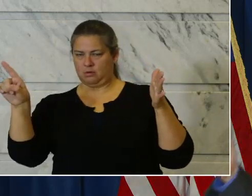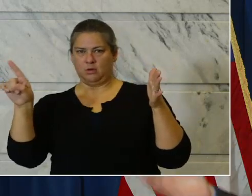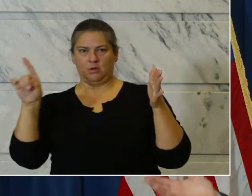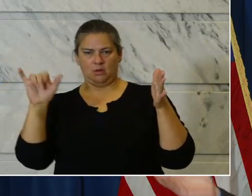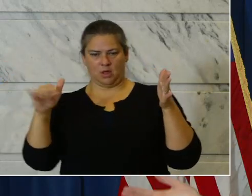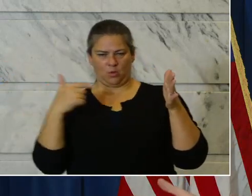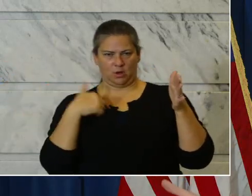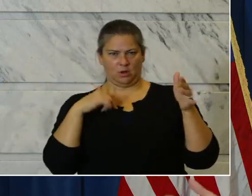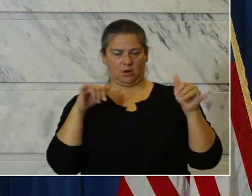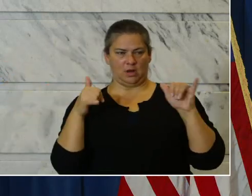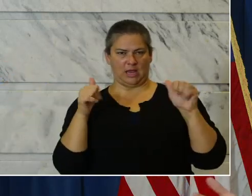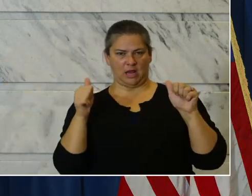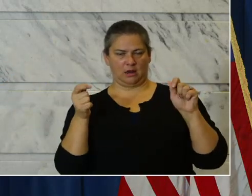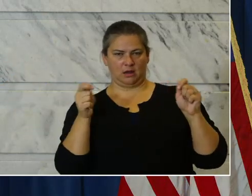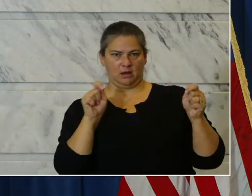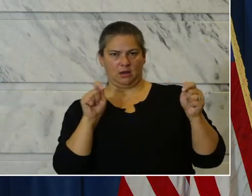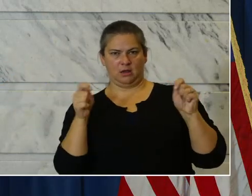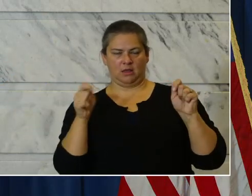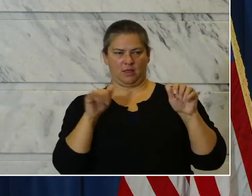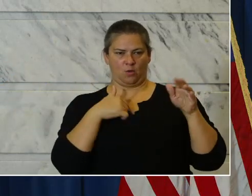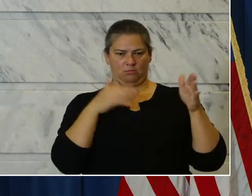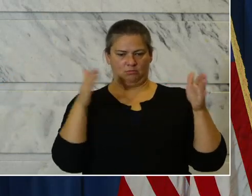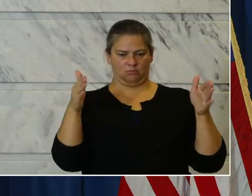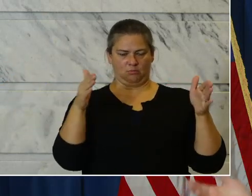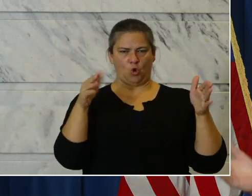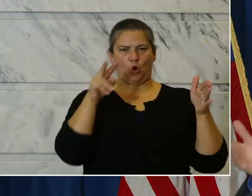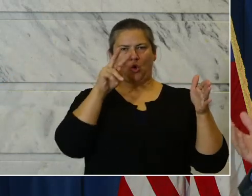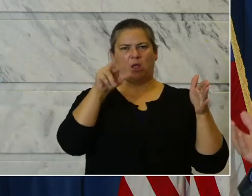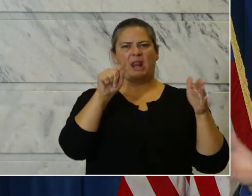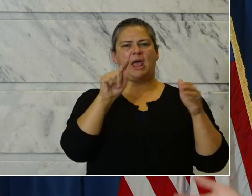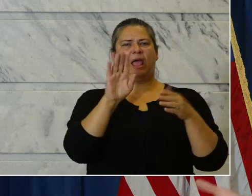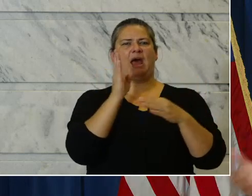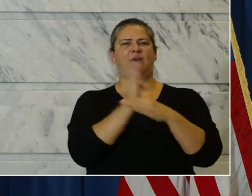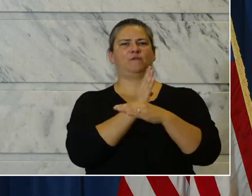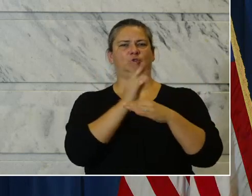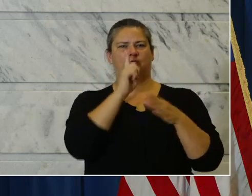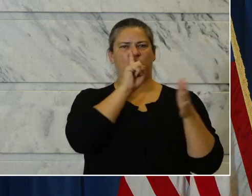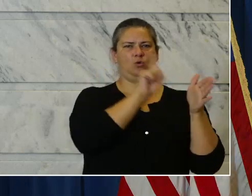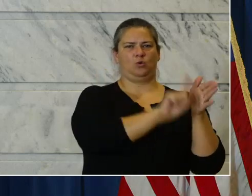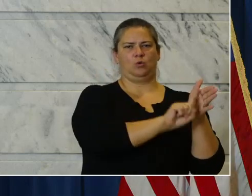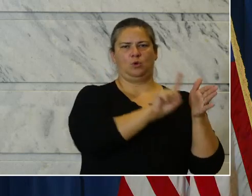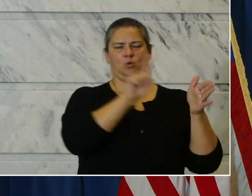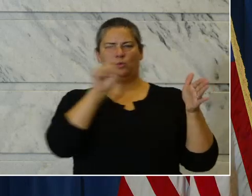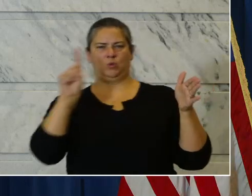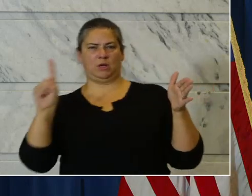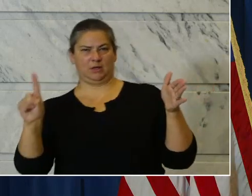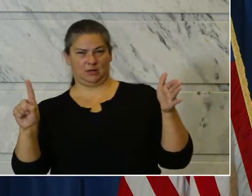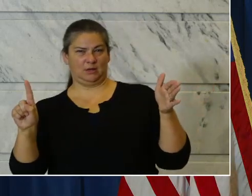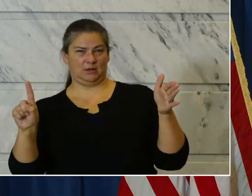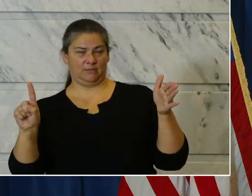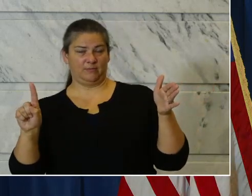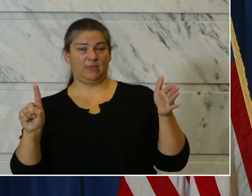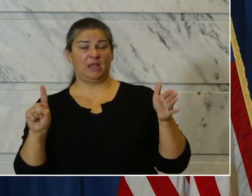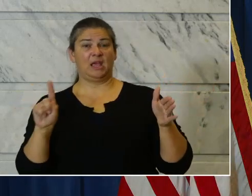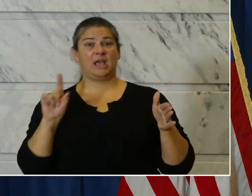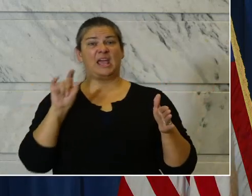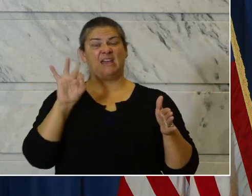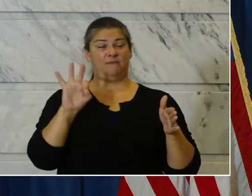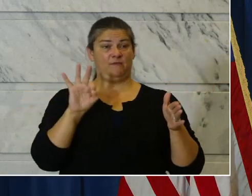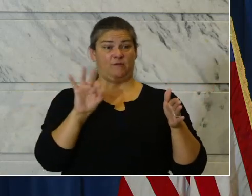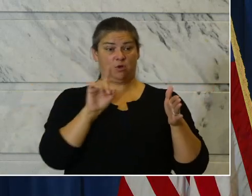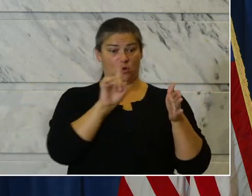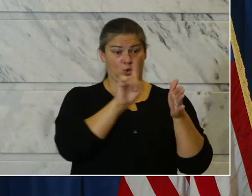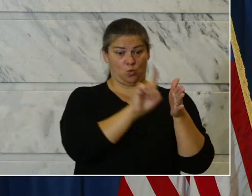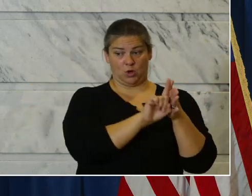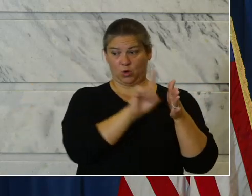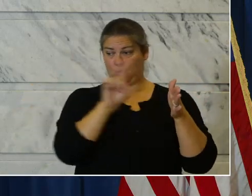but more usable, more stable over time. It depends when you put data in. If you have one big day and someone puts